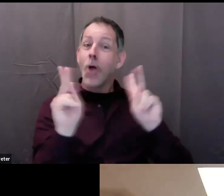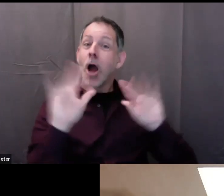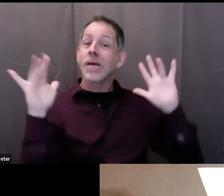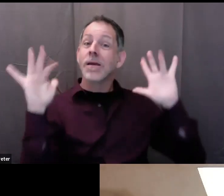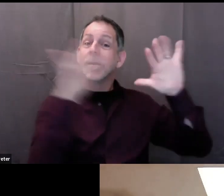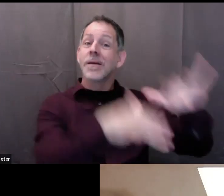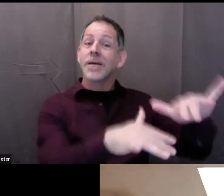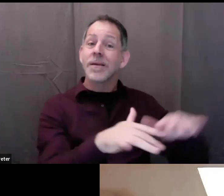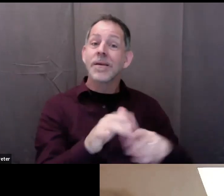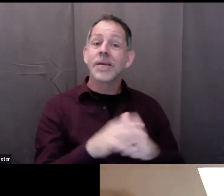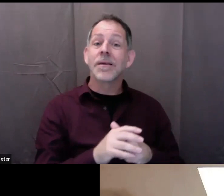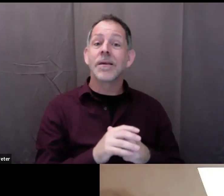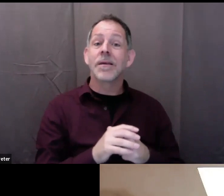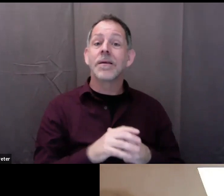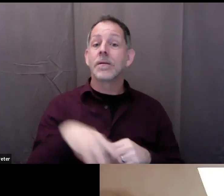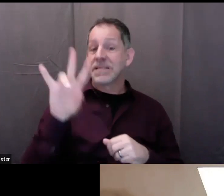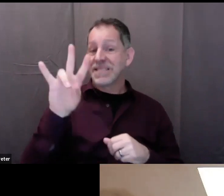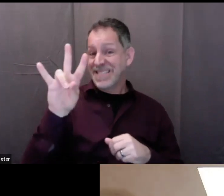who